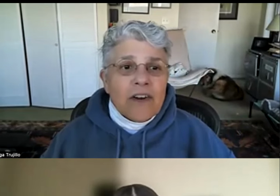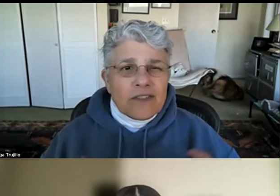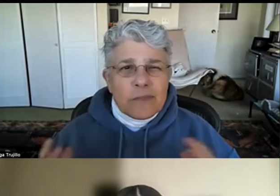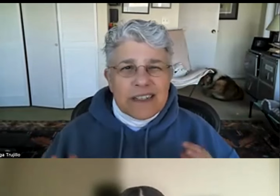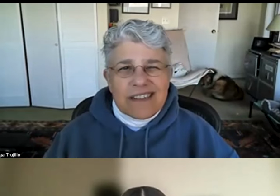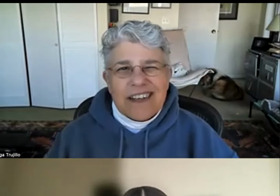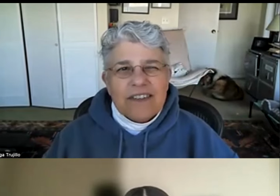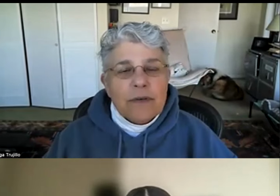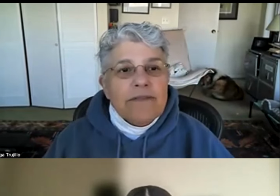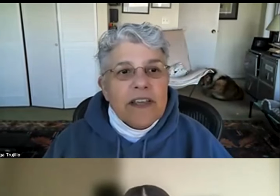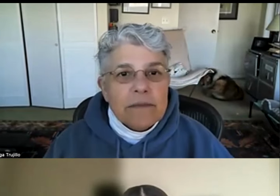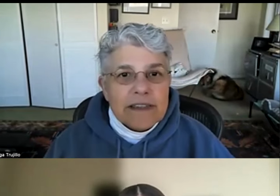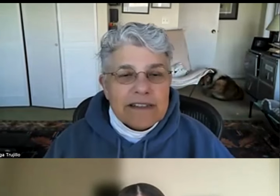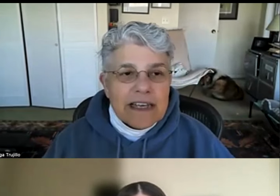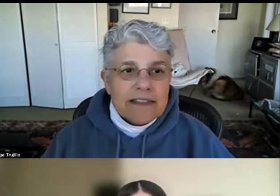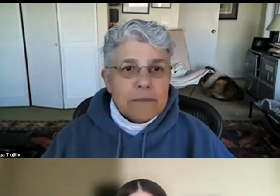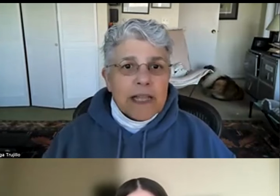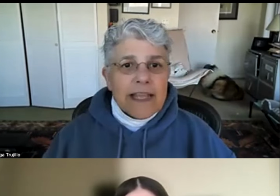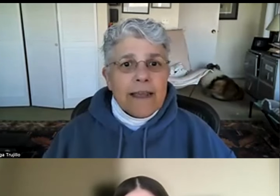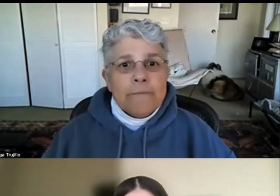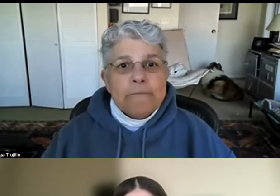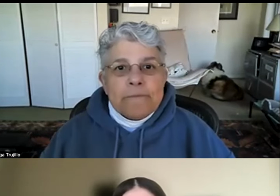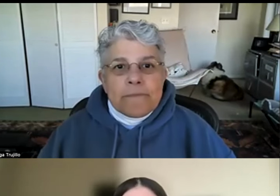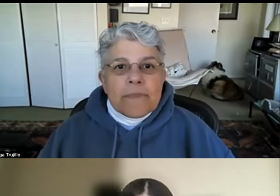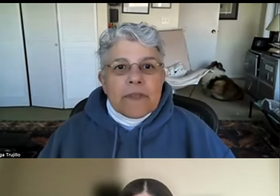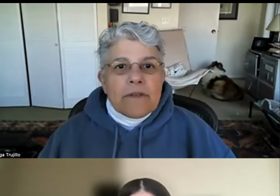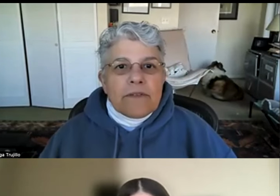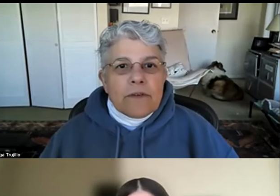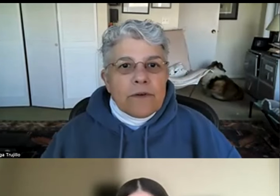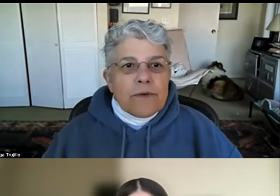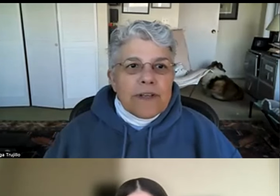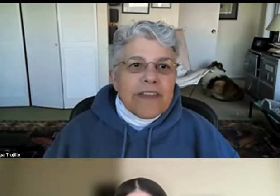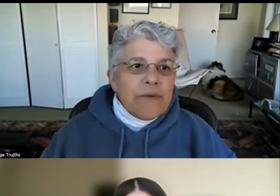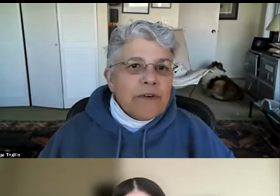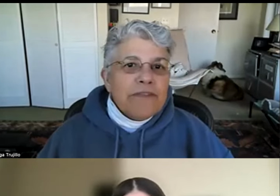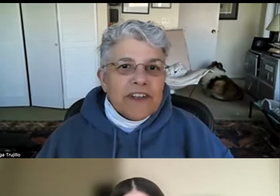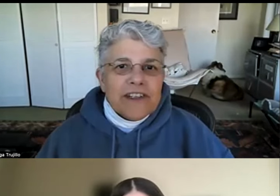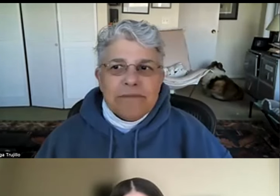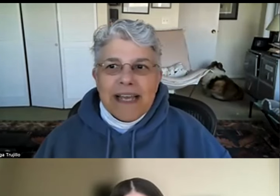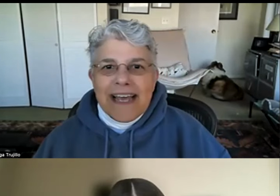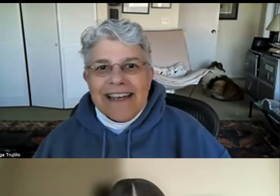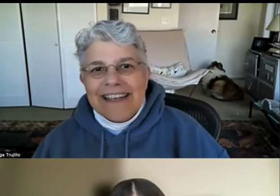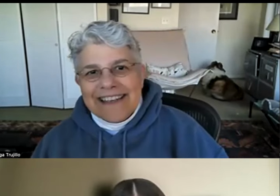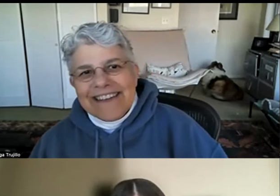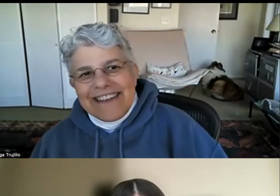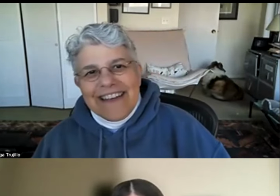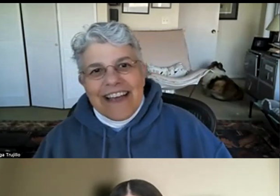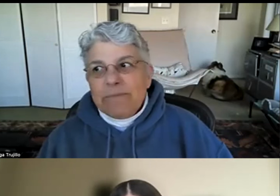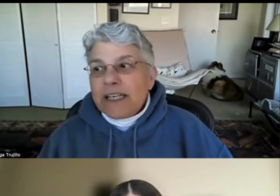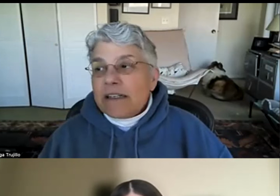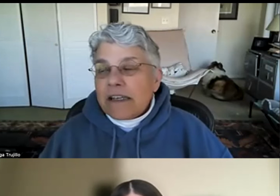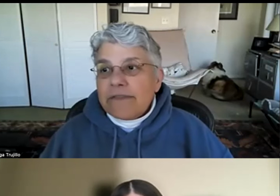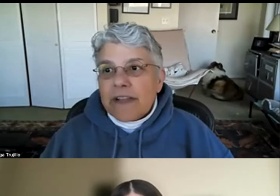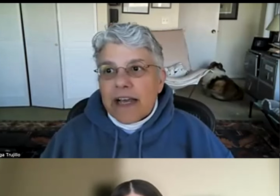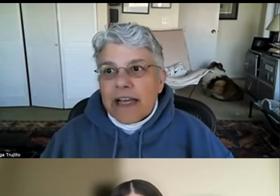And then also because I also have things about the size of the plane. So, and then I won't feel as bad.